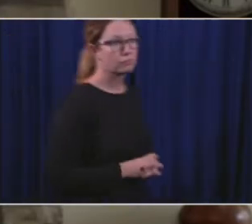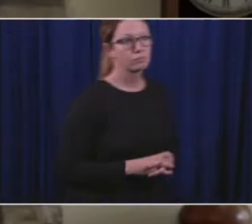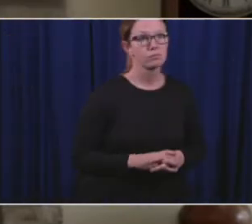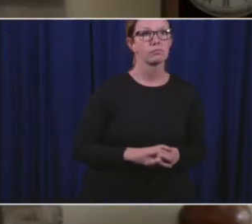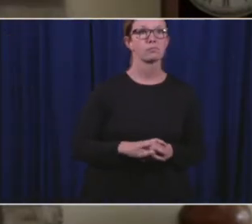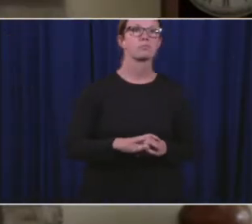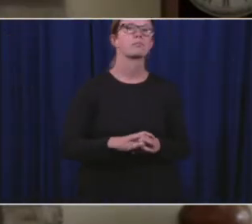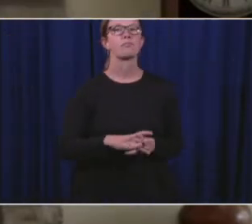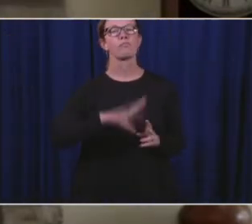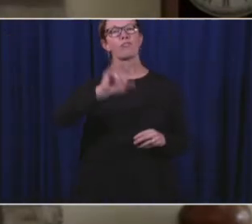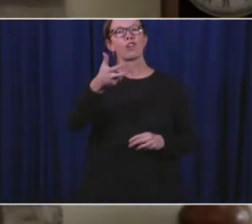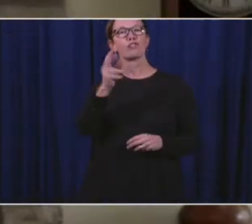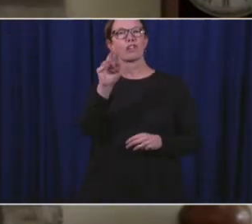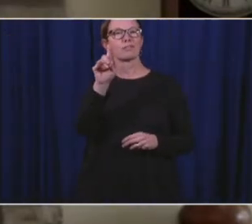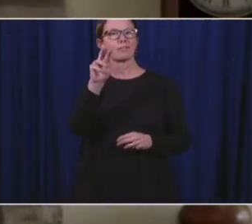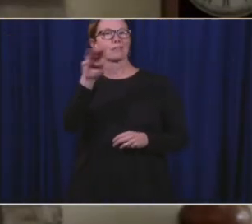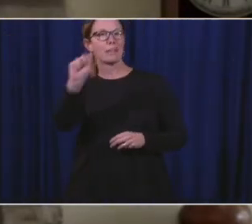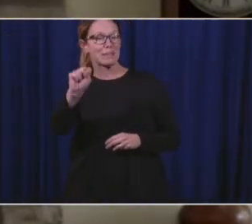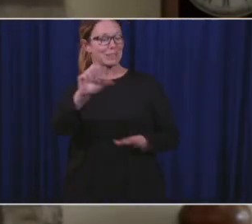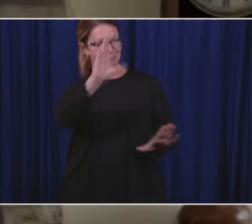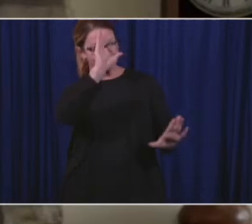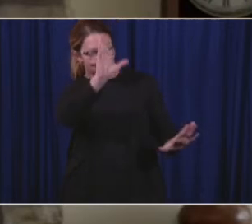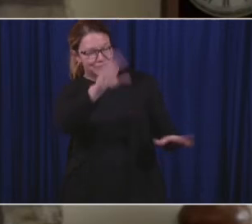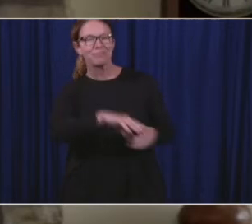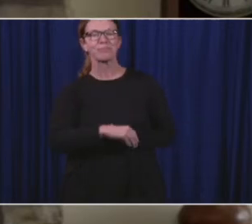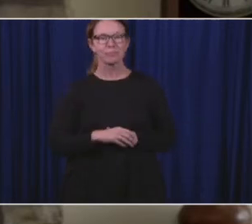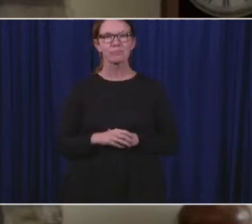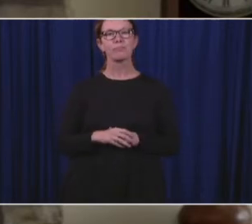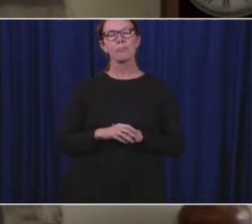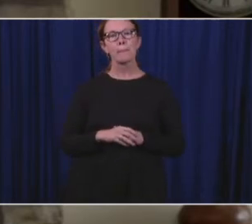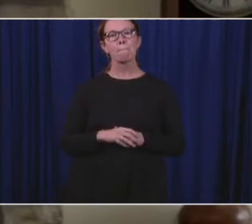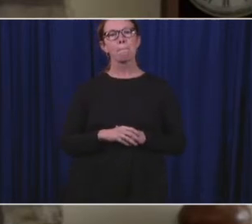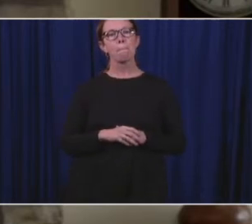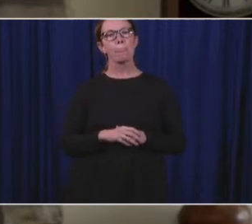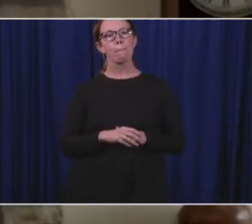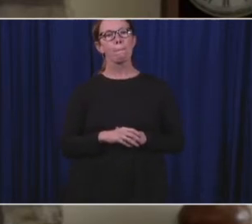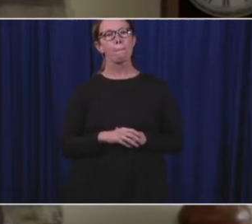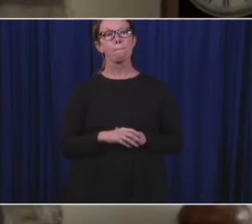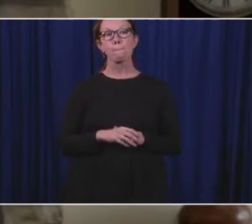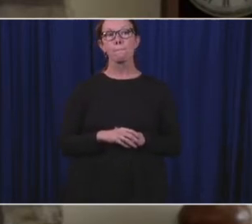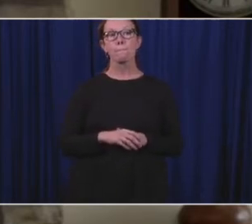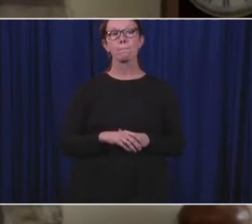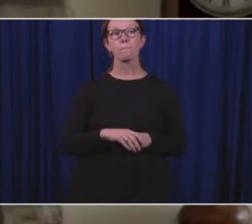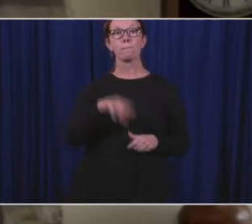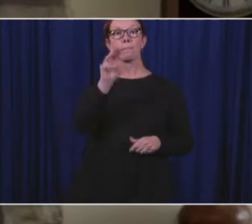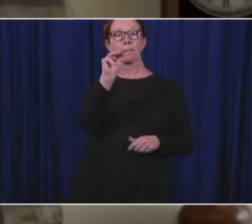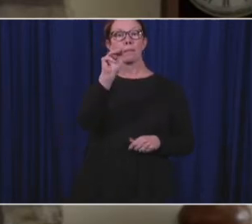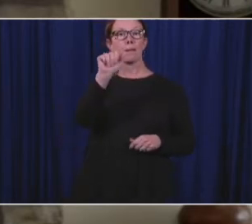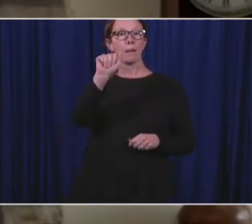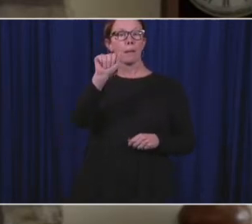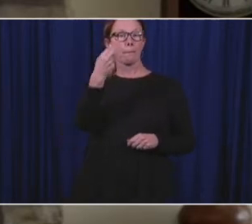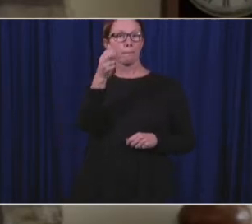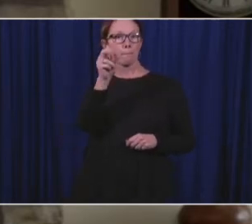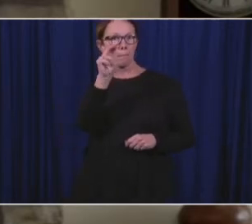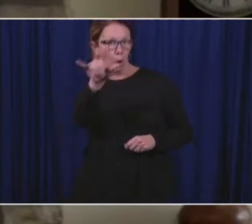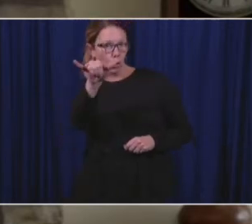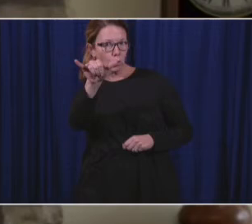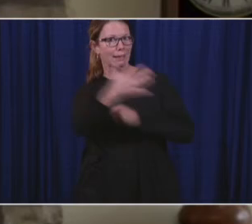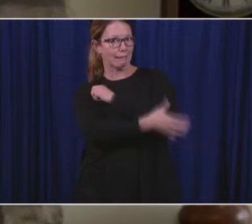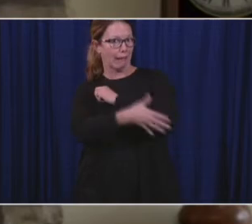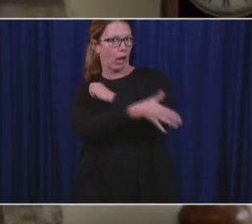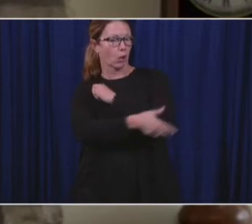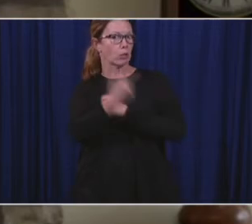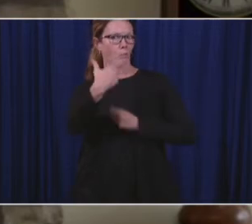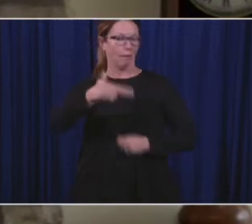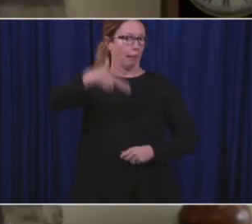Hello, Governor. How are you doing this afternoon? Justin. Hi. Mahoning County is one of the highest COVID-19 death rates